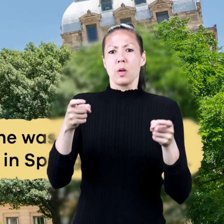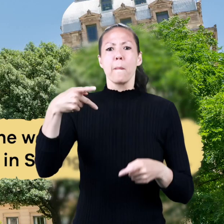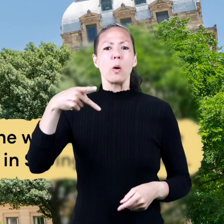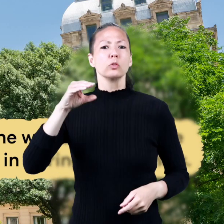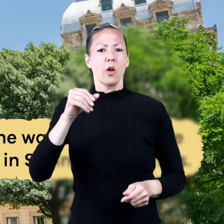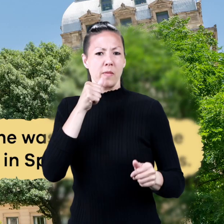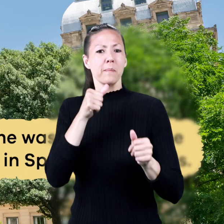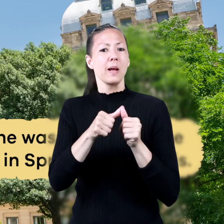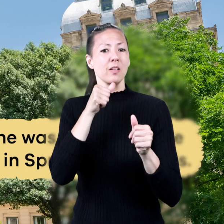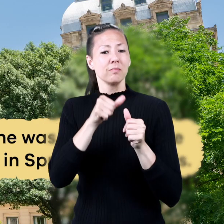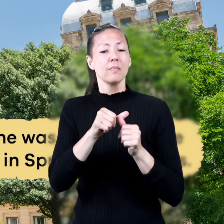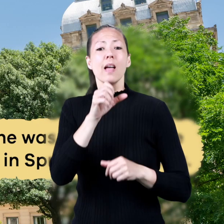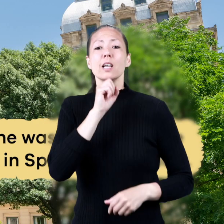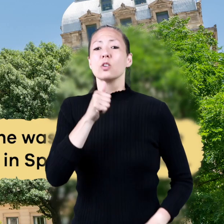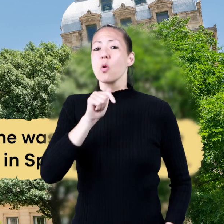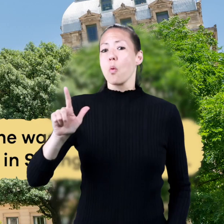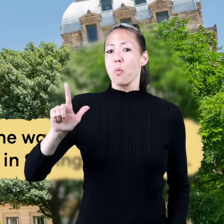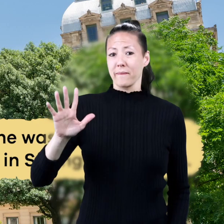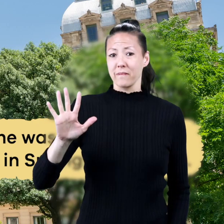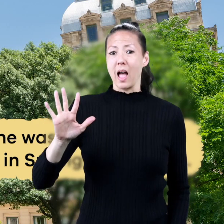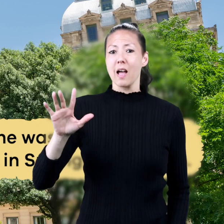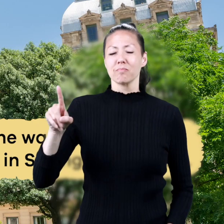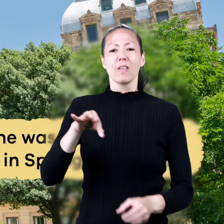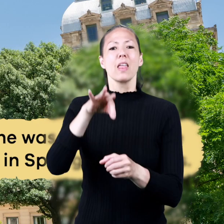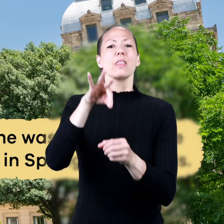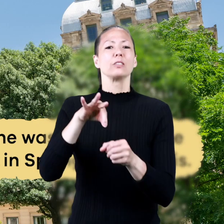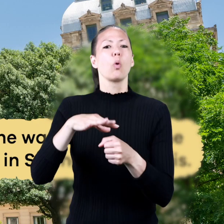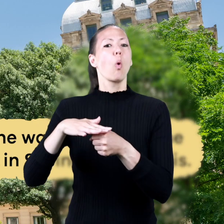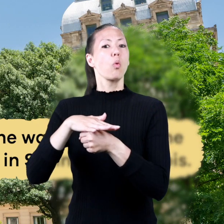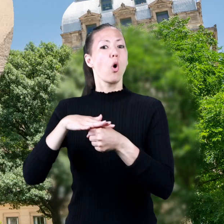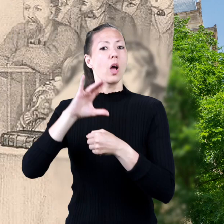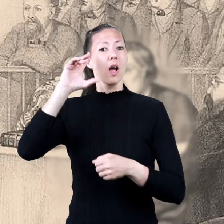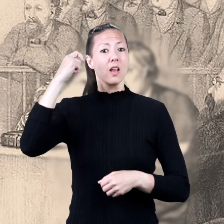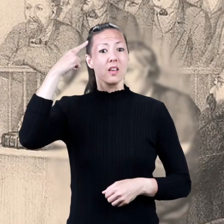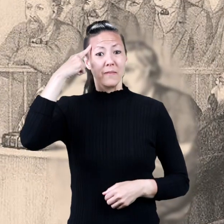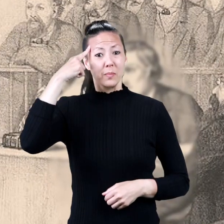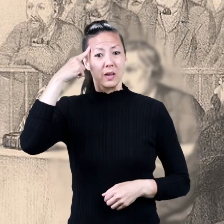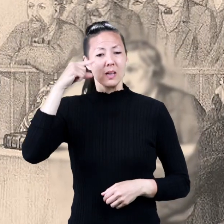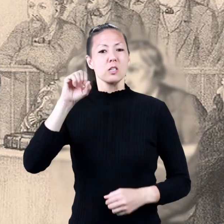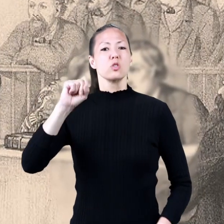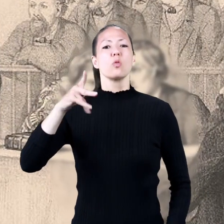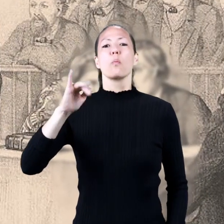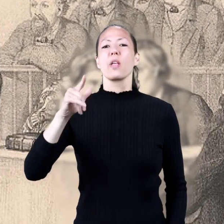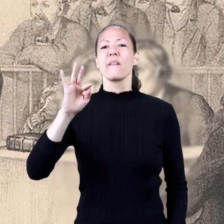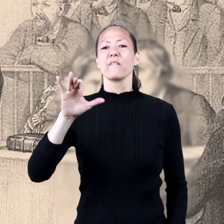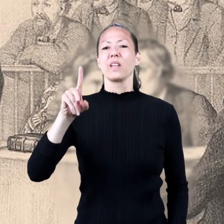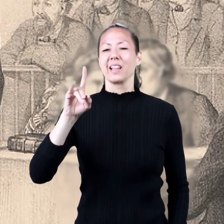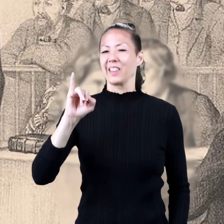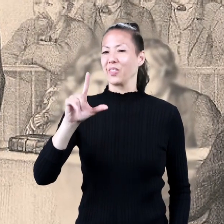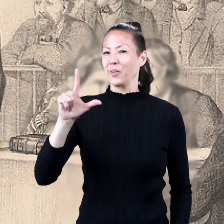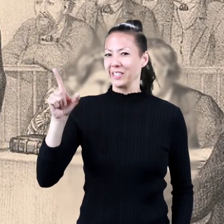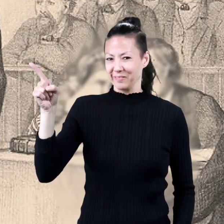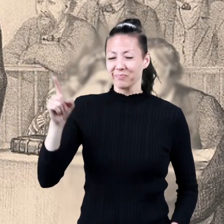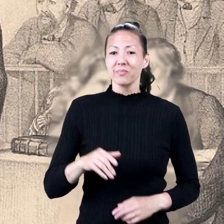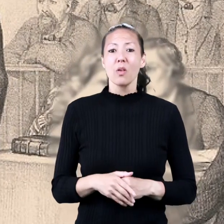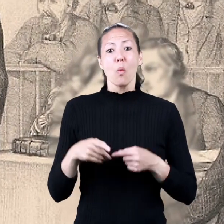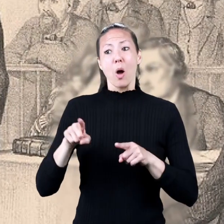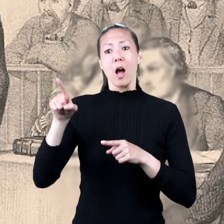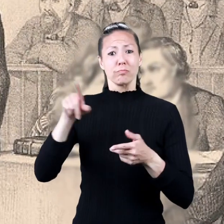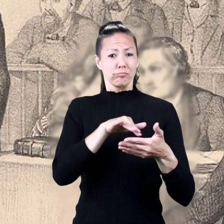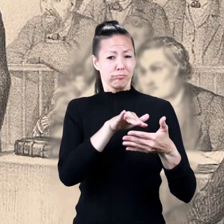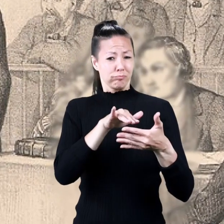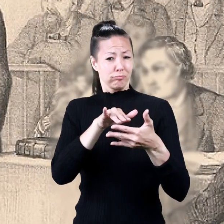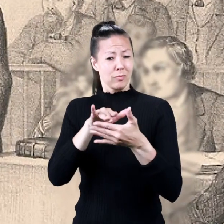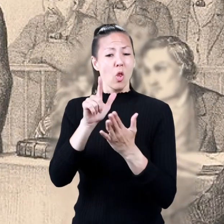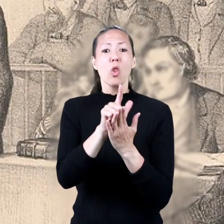25, he was elected to the local government in Springfield, Illinois. While there, Lincoln studied the law and began